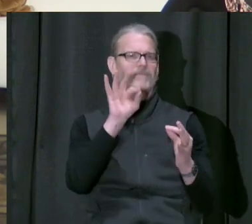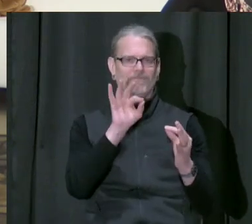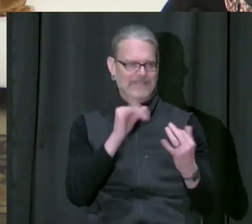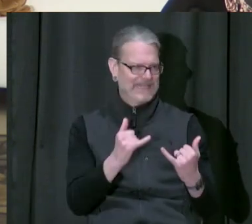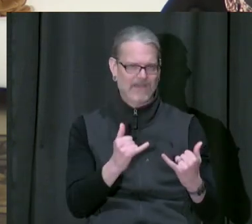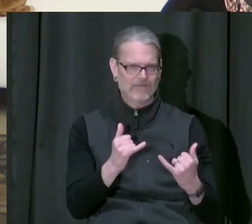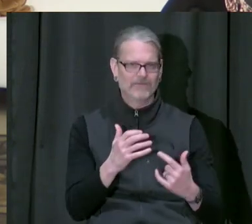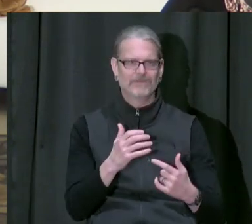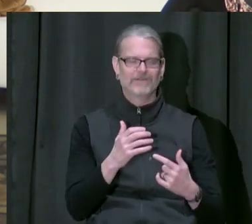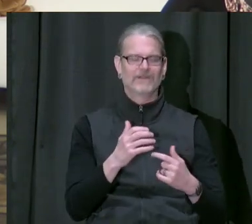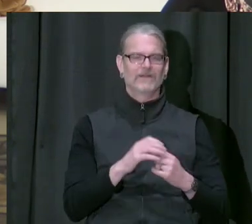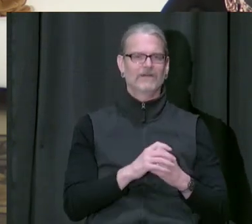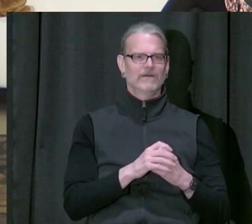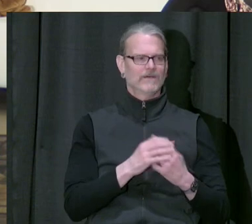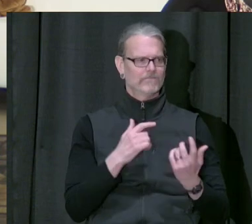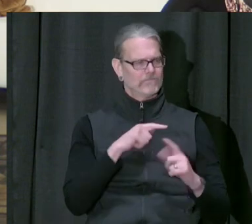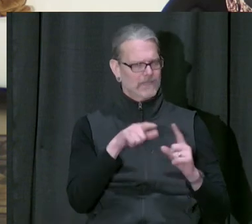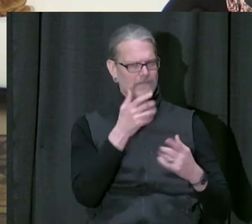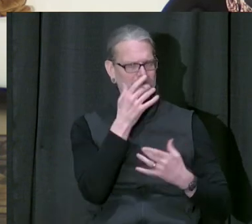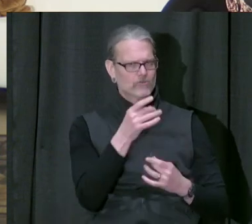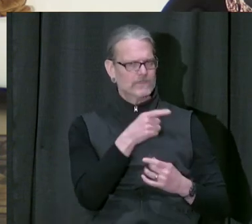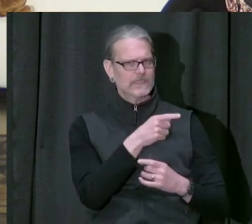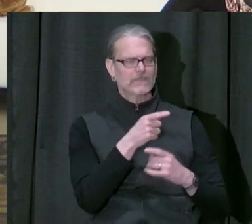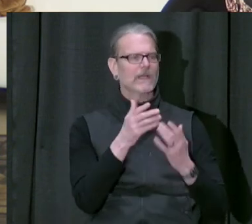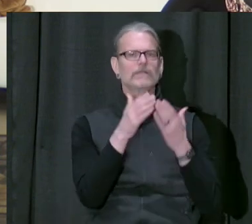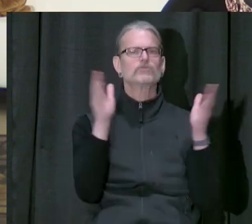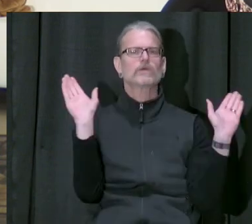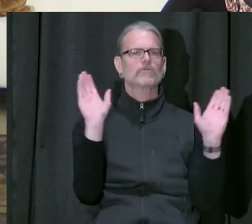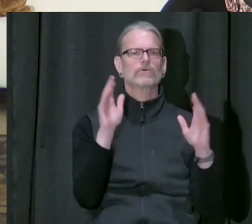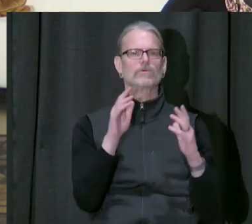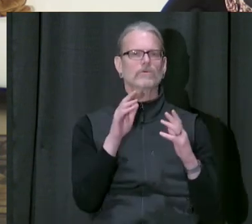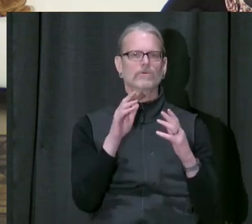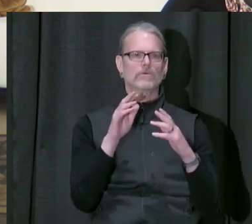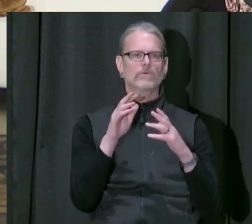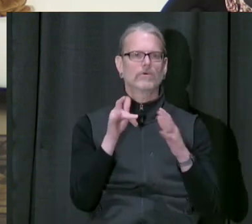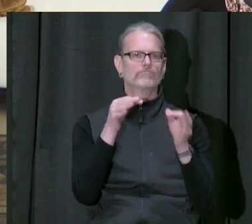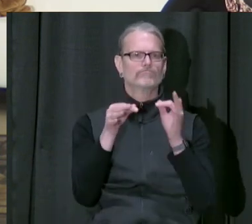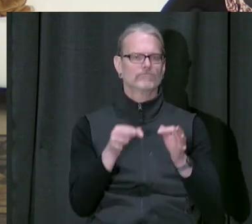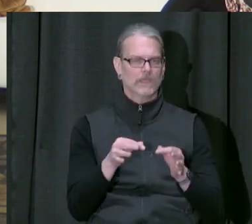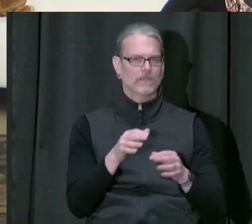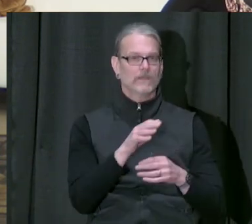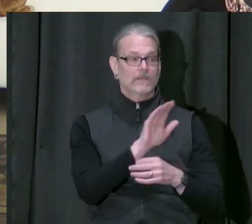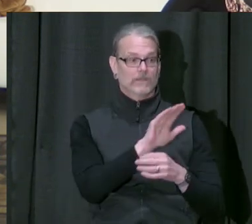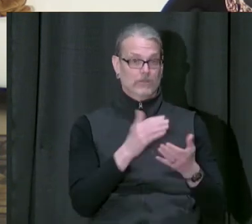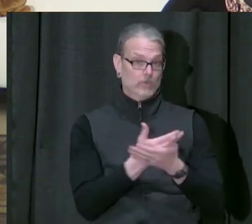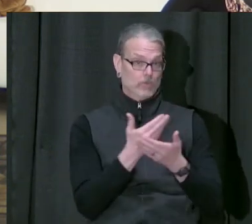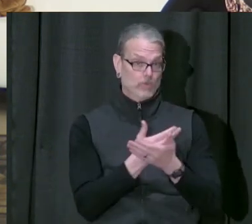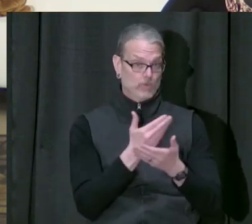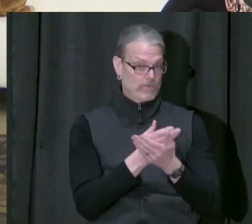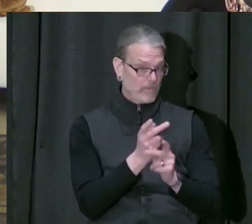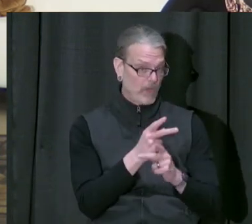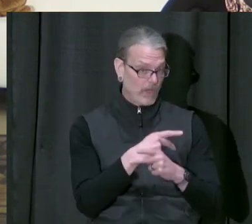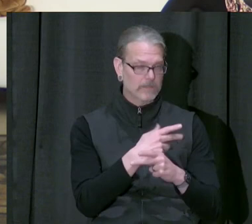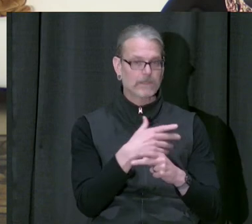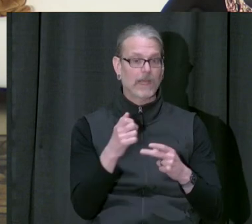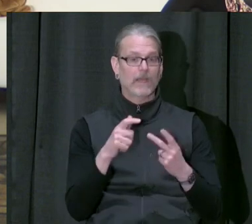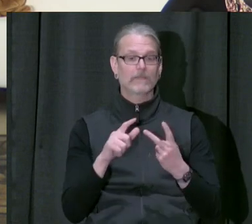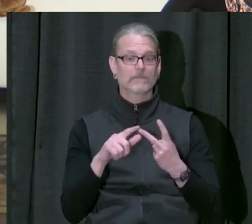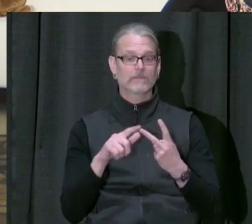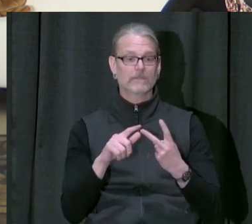I'm really interested in kind of a quick overview from each of you of new products and